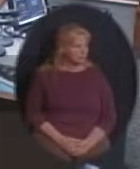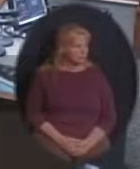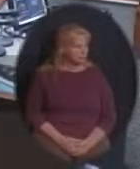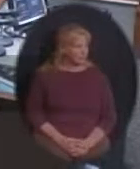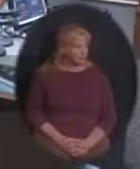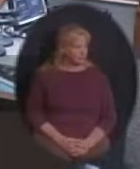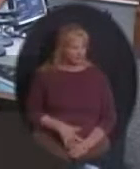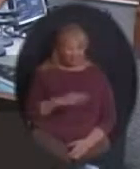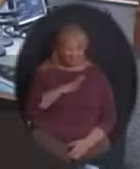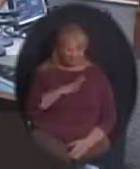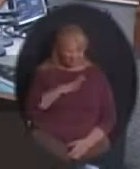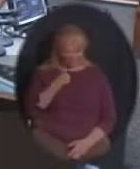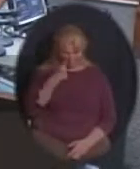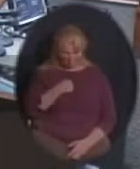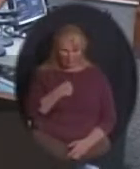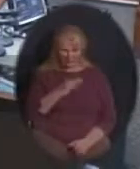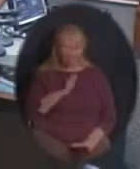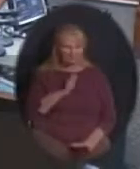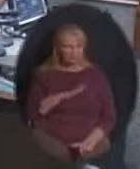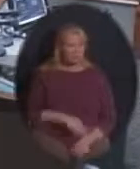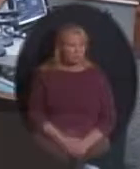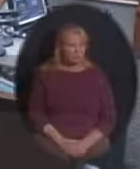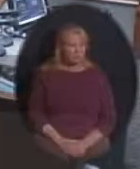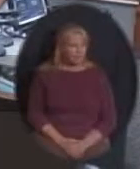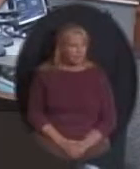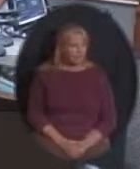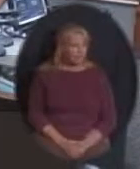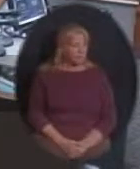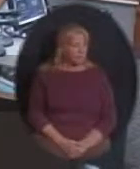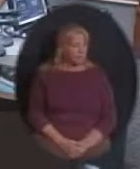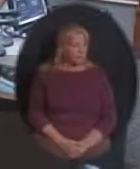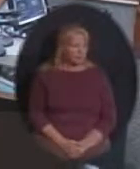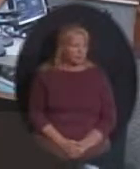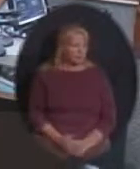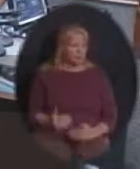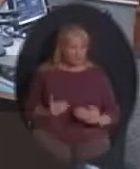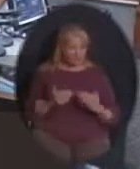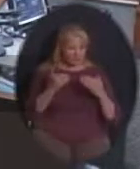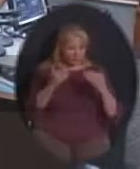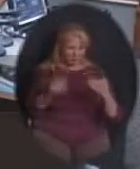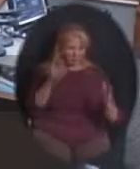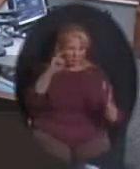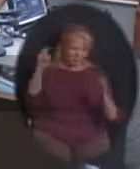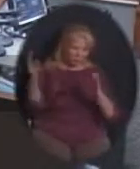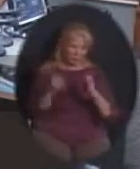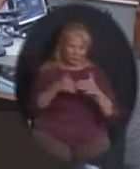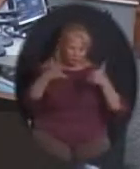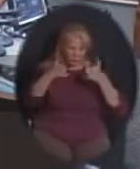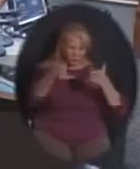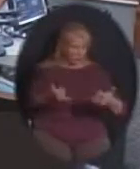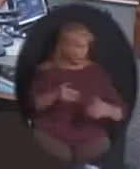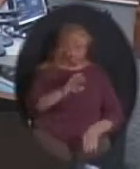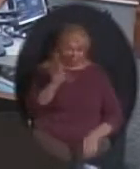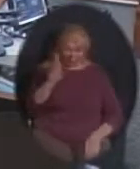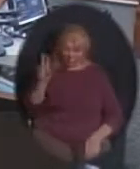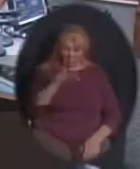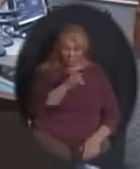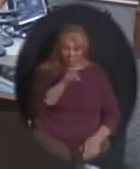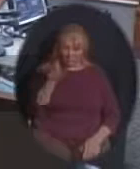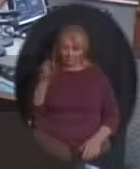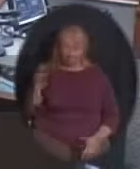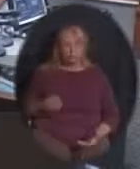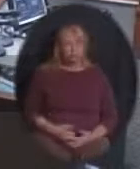I'm okay with that on the international. Okay, let's, if we can, let's move forward the recognitions awards, if we're ready to do that, are we?